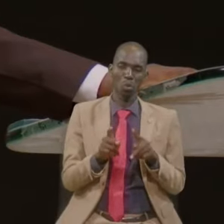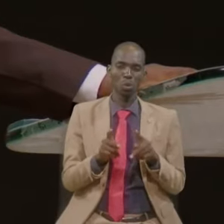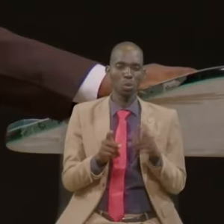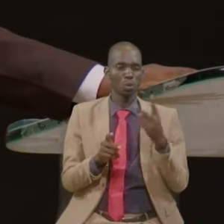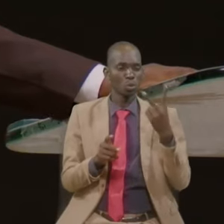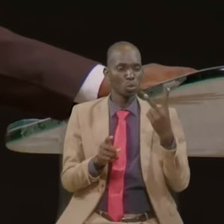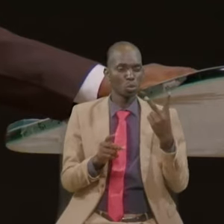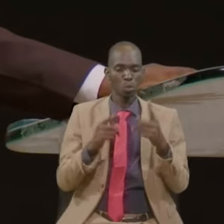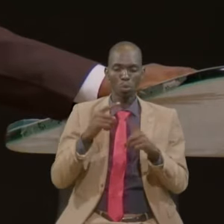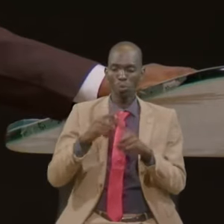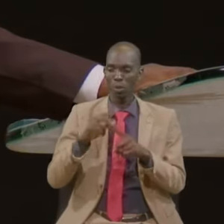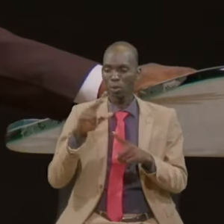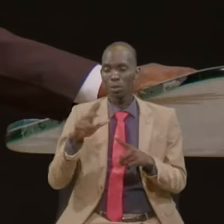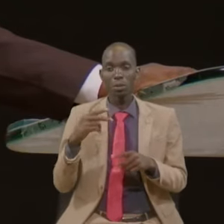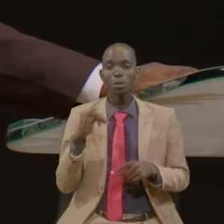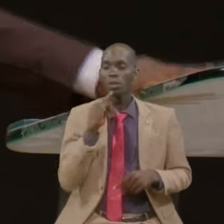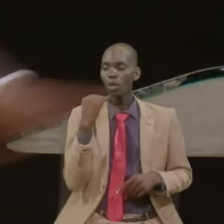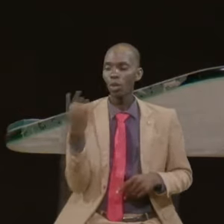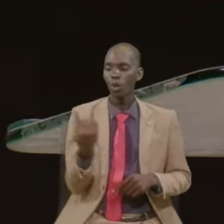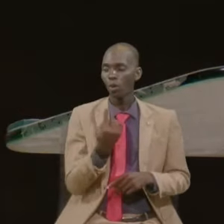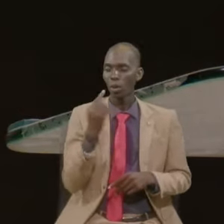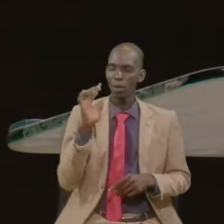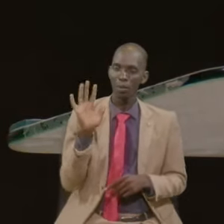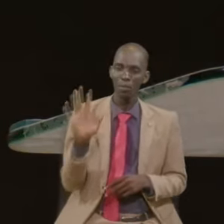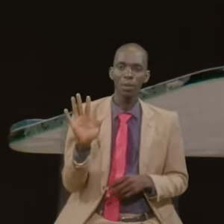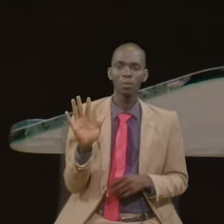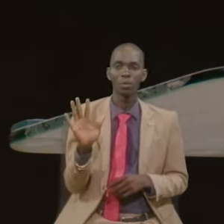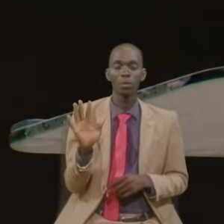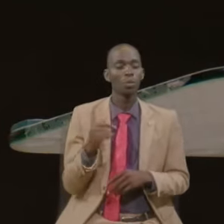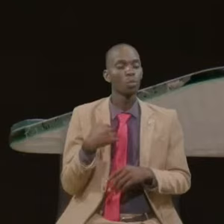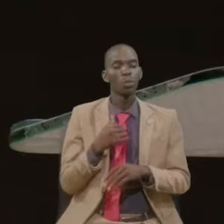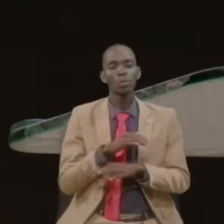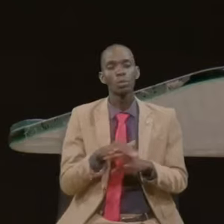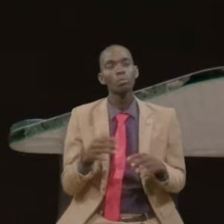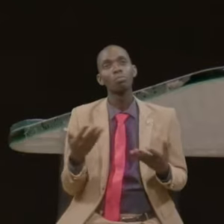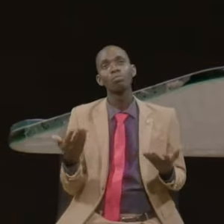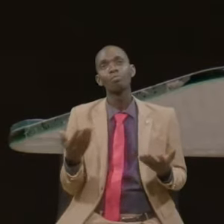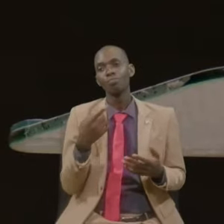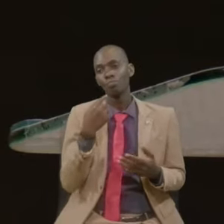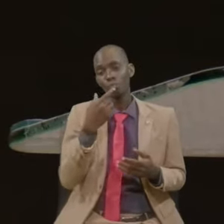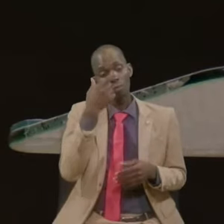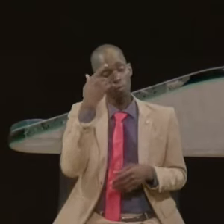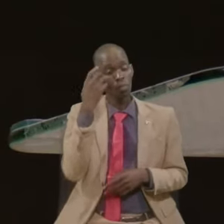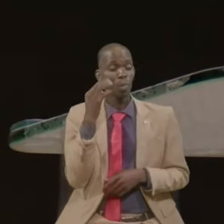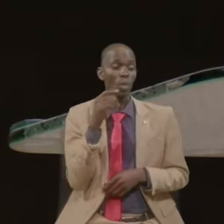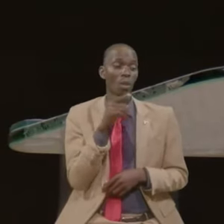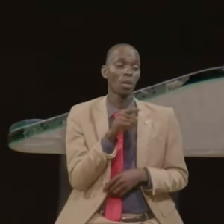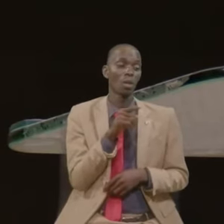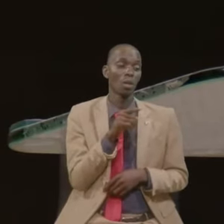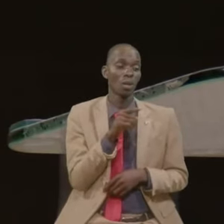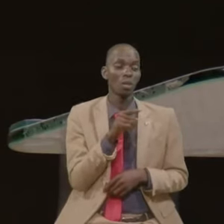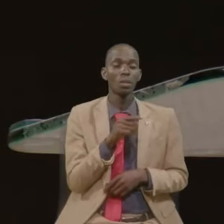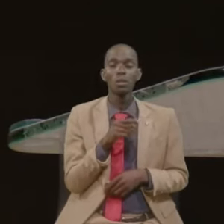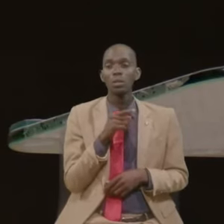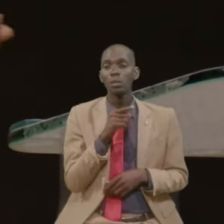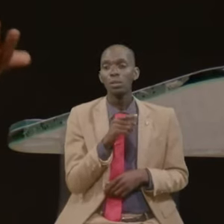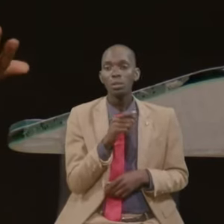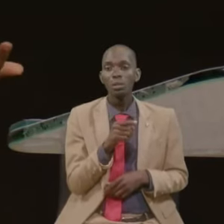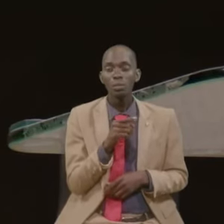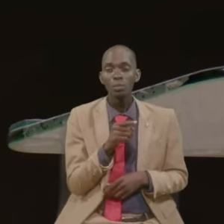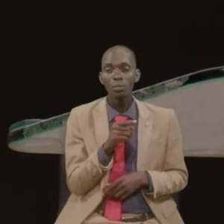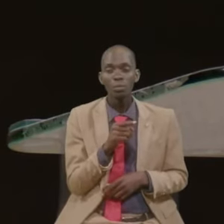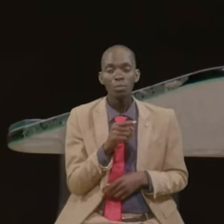2 + 3 is always 5. We don't say, okay, because of him, he doesn't calculate the